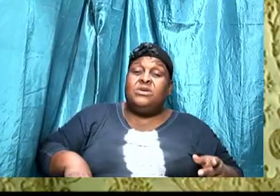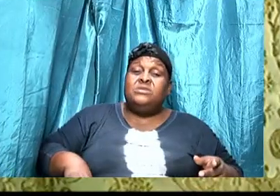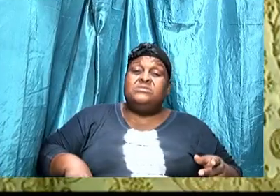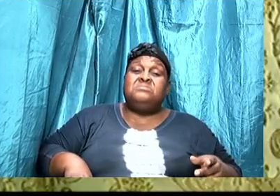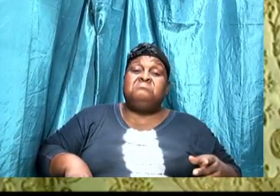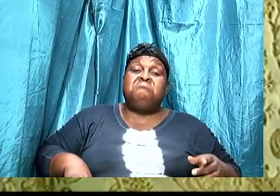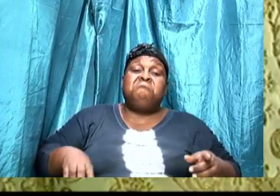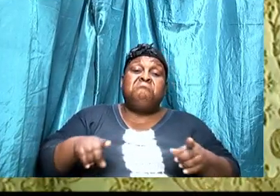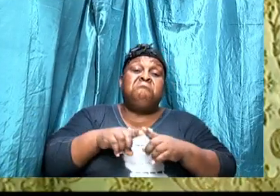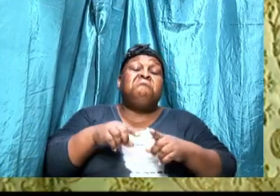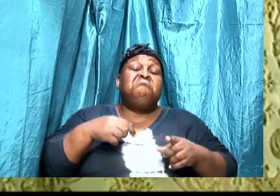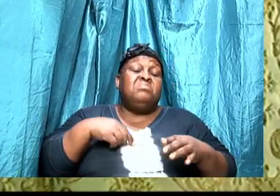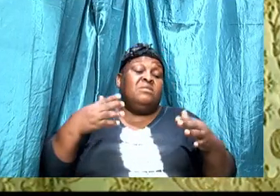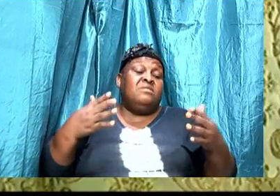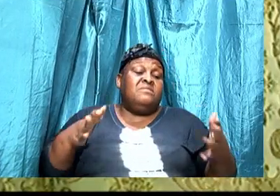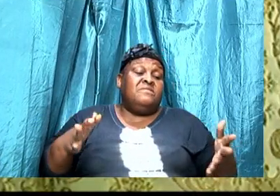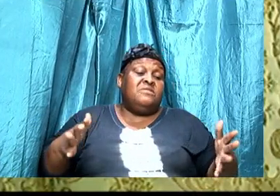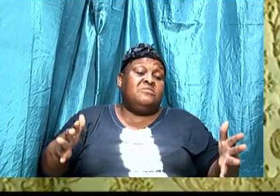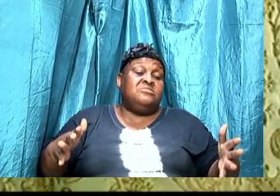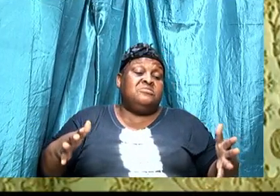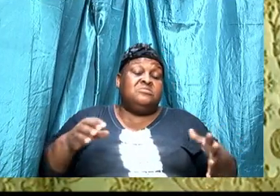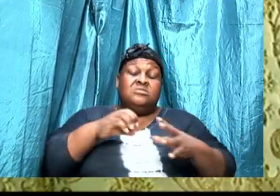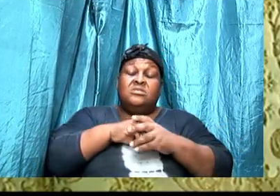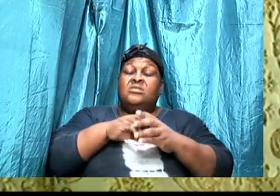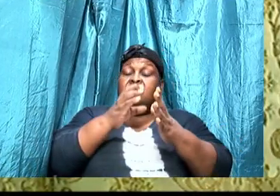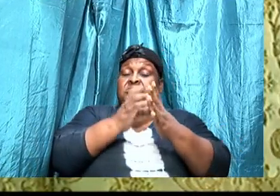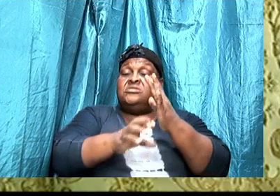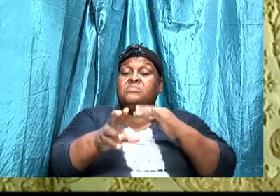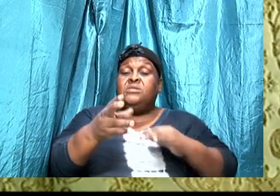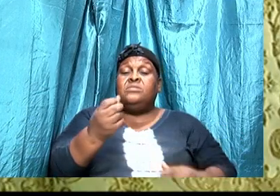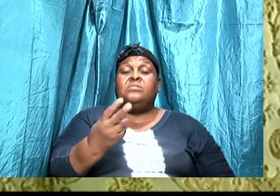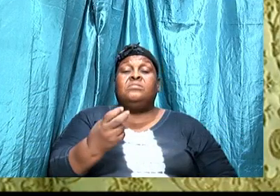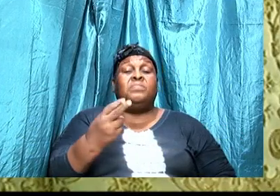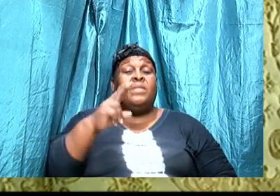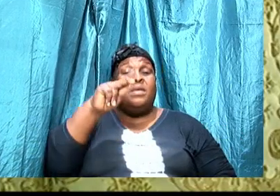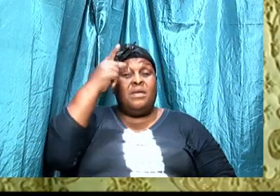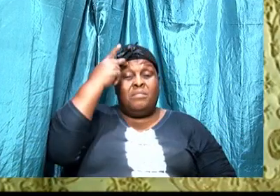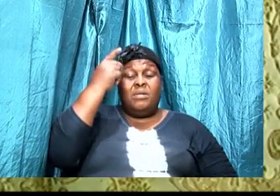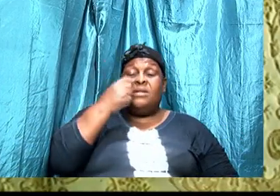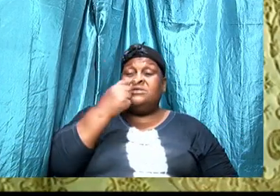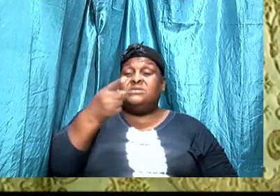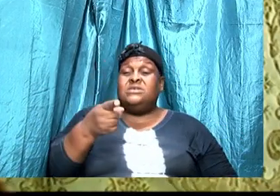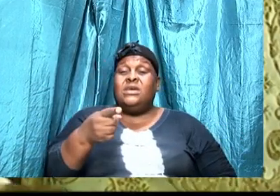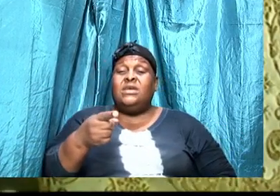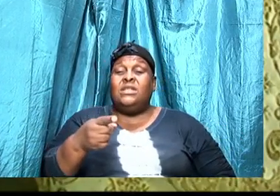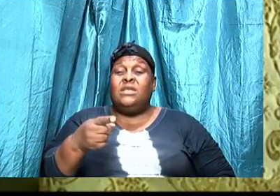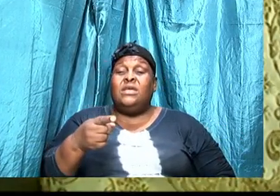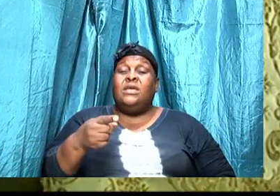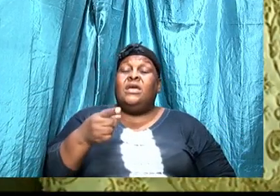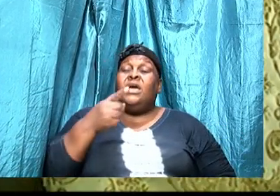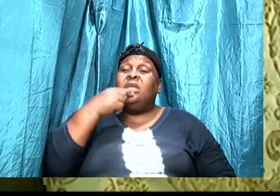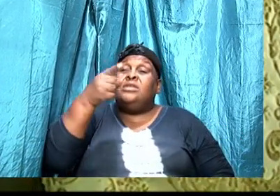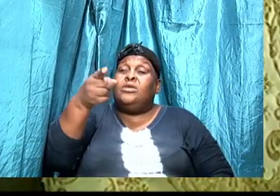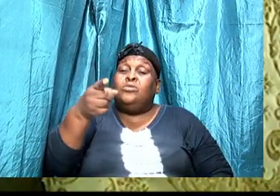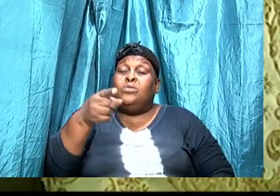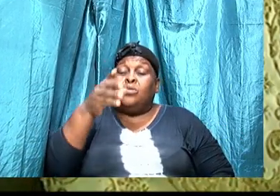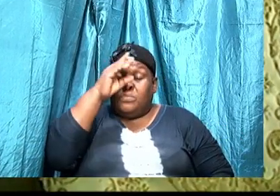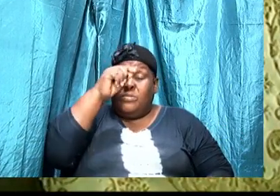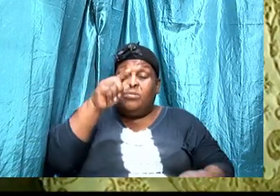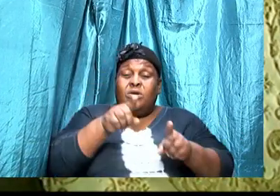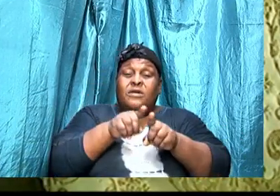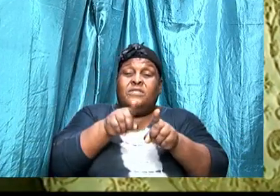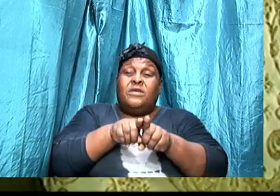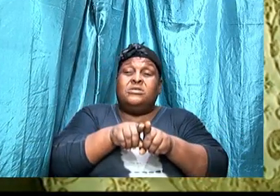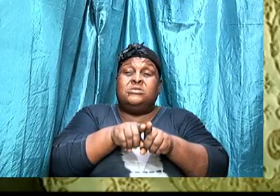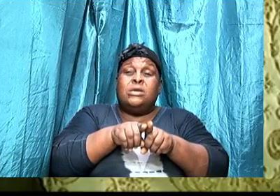conclude, you know, in chapter 12, Paul is saying that, I beseech you therefore, brethren, and